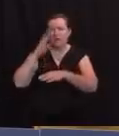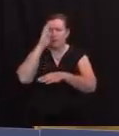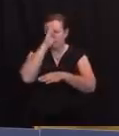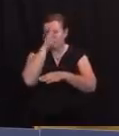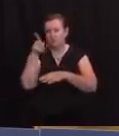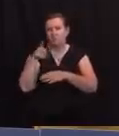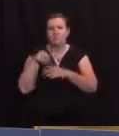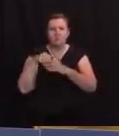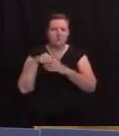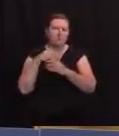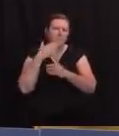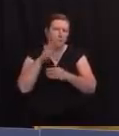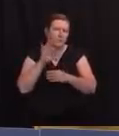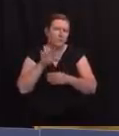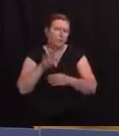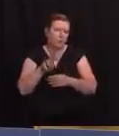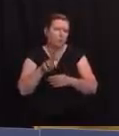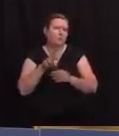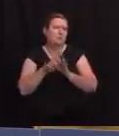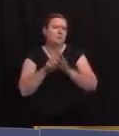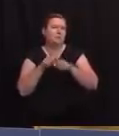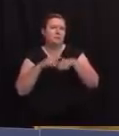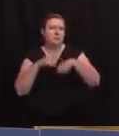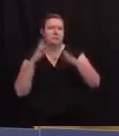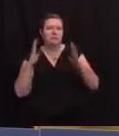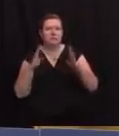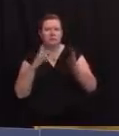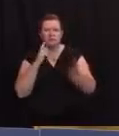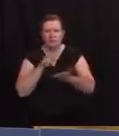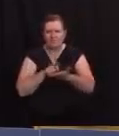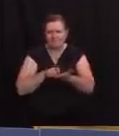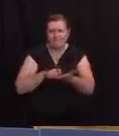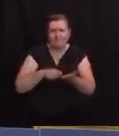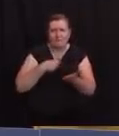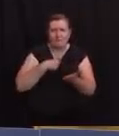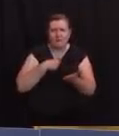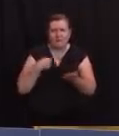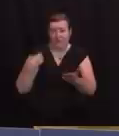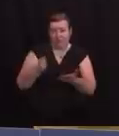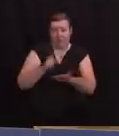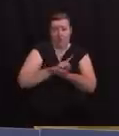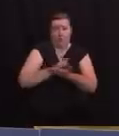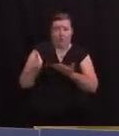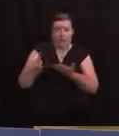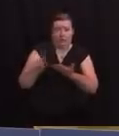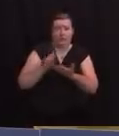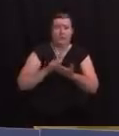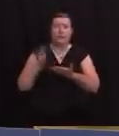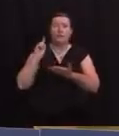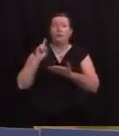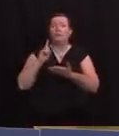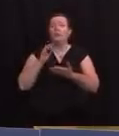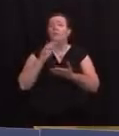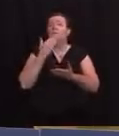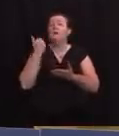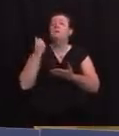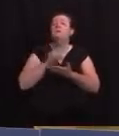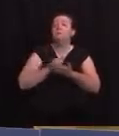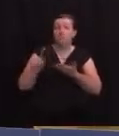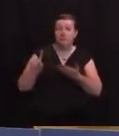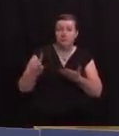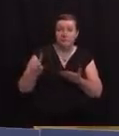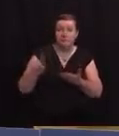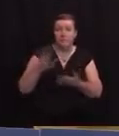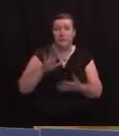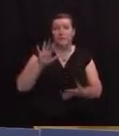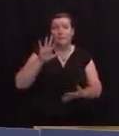did a back-of-the-envelope calculation as we were sitting here. The last week has been one of our better weeks, and we've lost about 42 New Jerseyans, which would